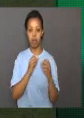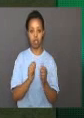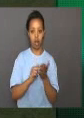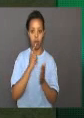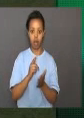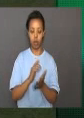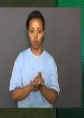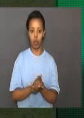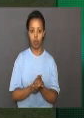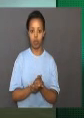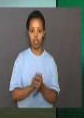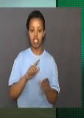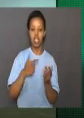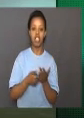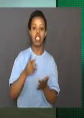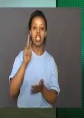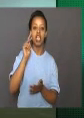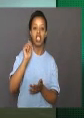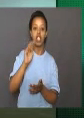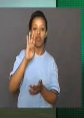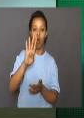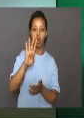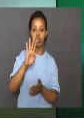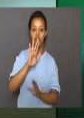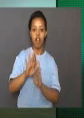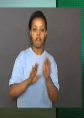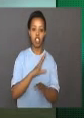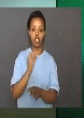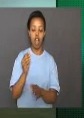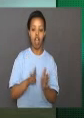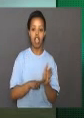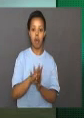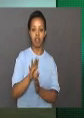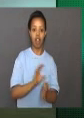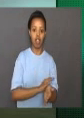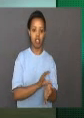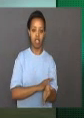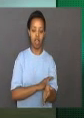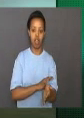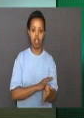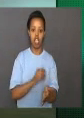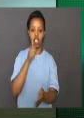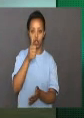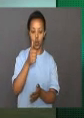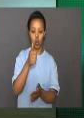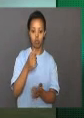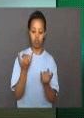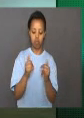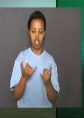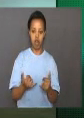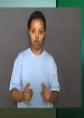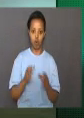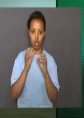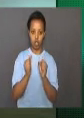phages, such as the T4 phage, bacterial cells are split open, or